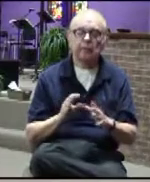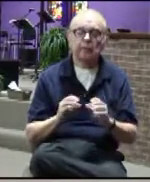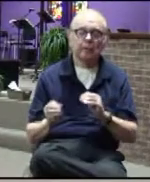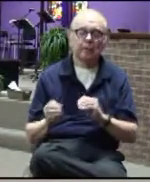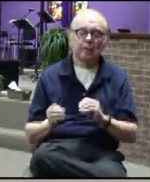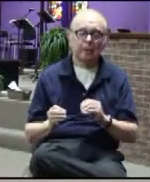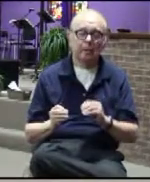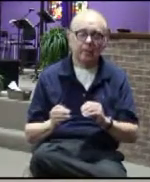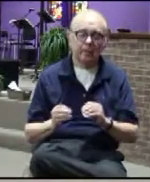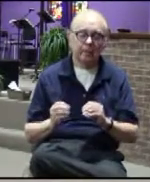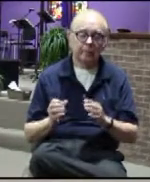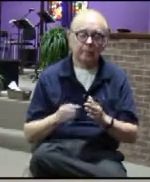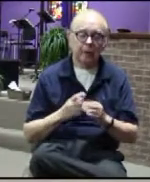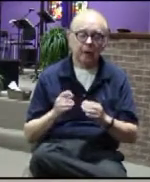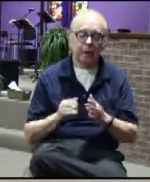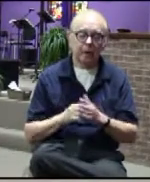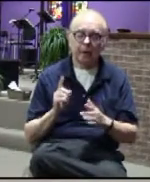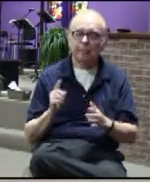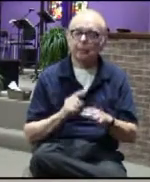there was a song about that one time